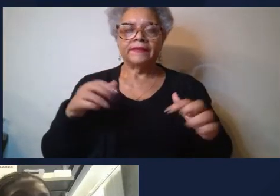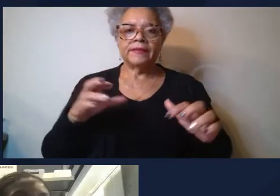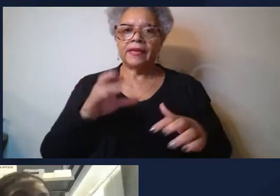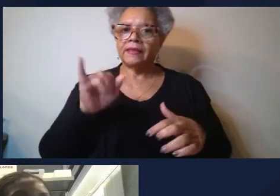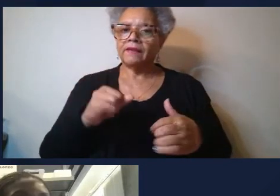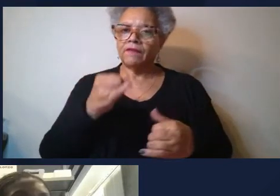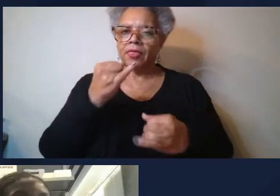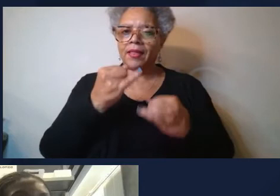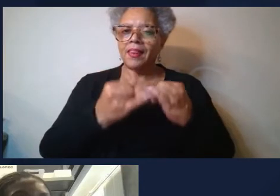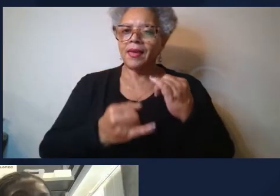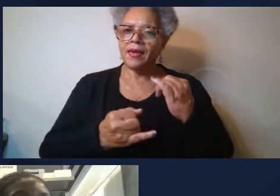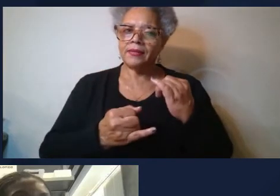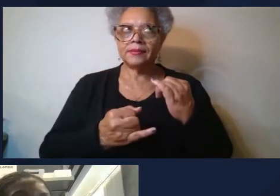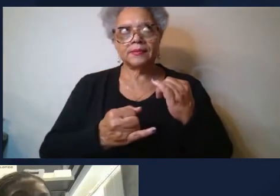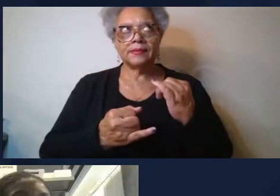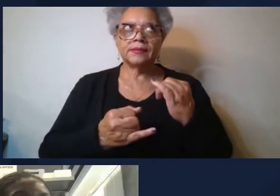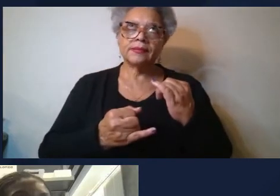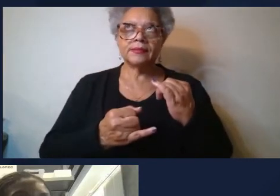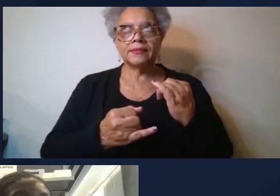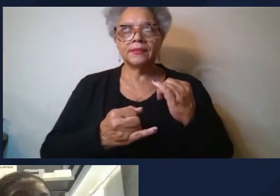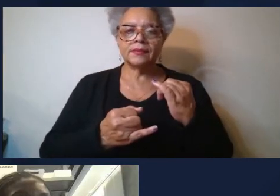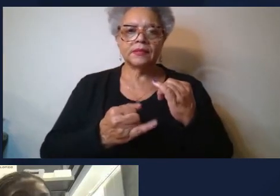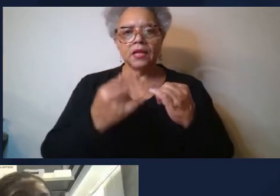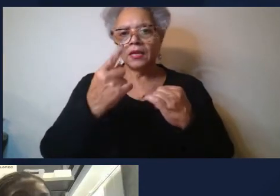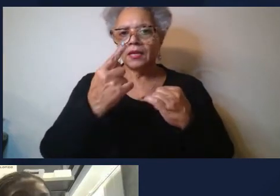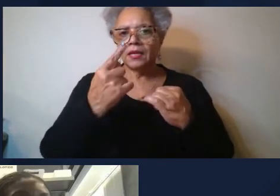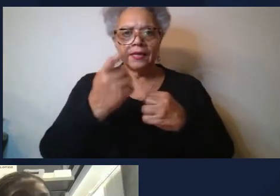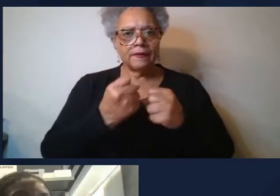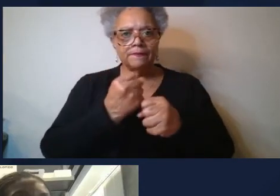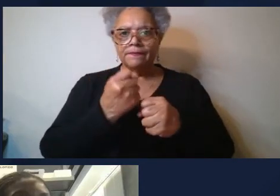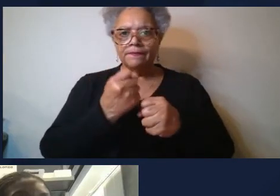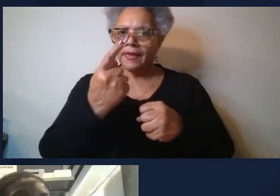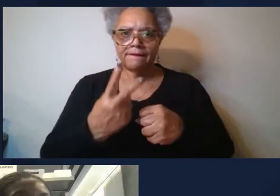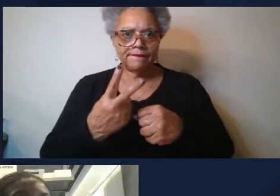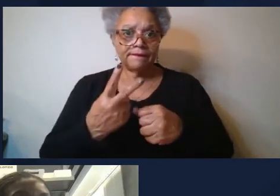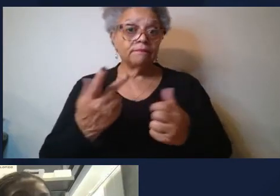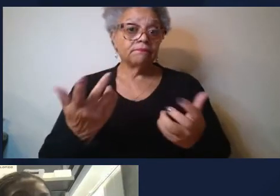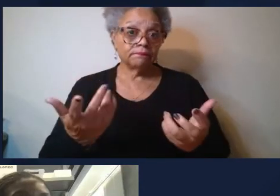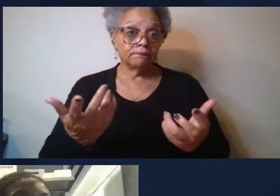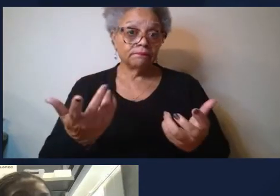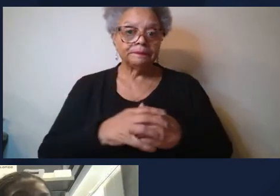the last like year or year and a half. So